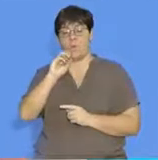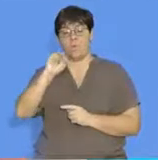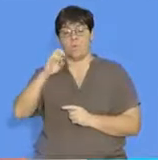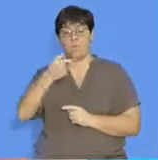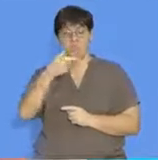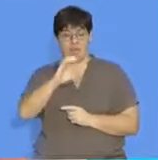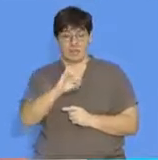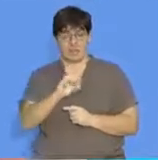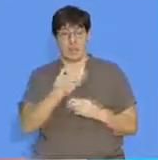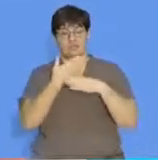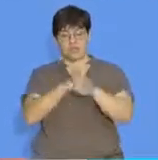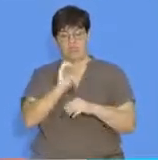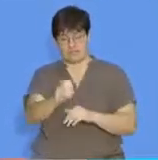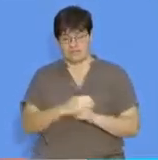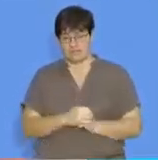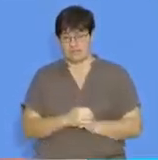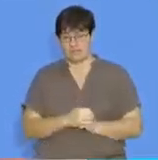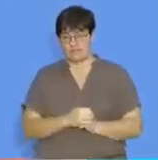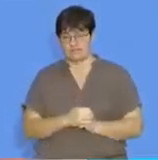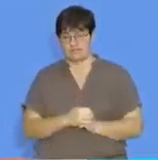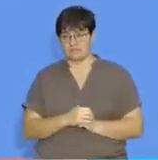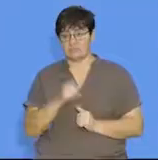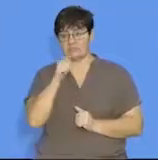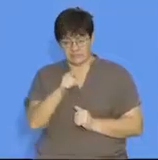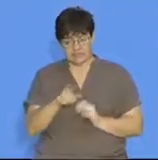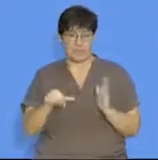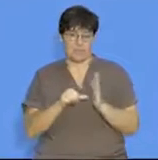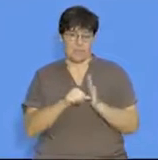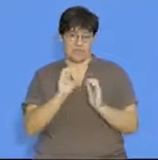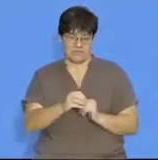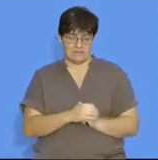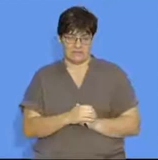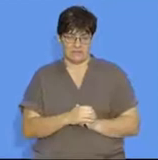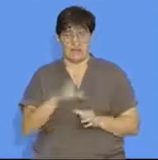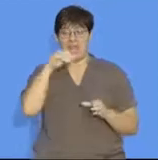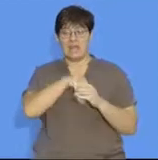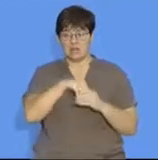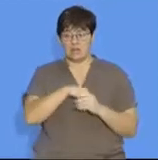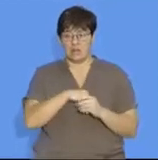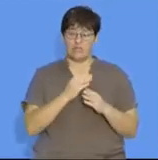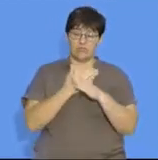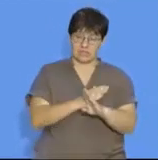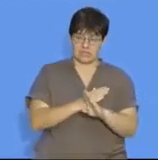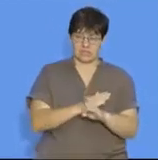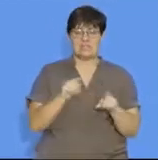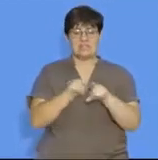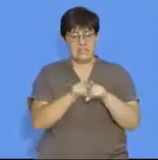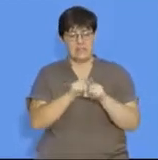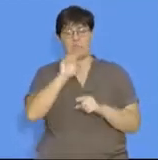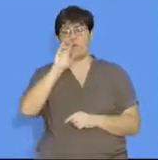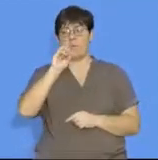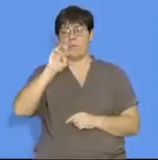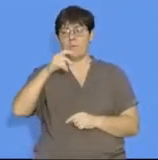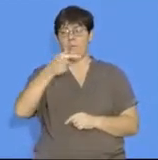an ohmic type of a resistor, right? So that's very, very important. So internal resistance is treated like an